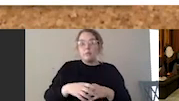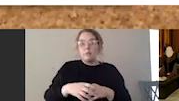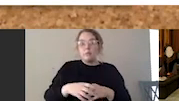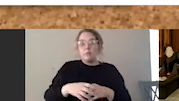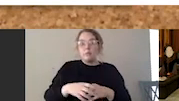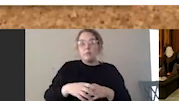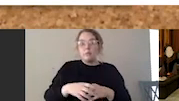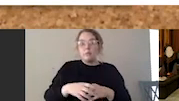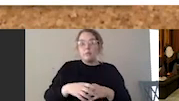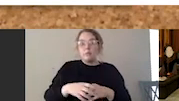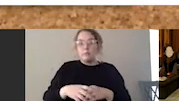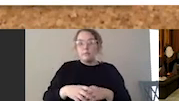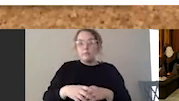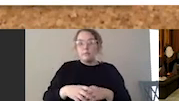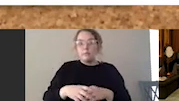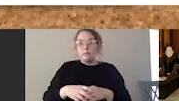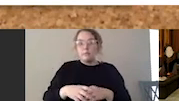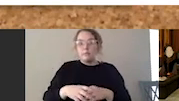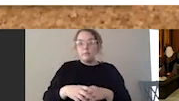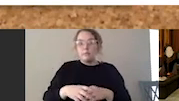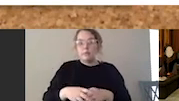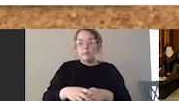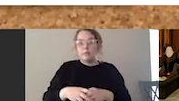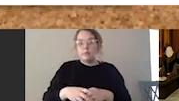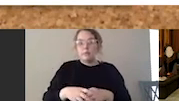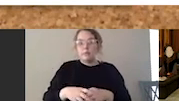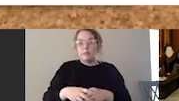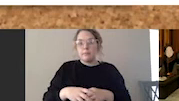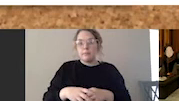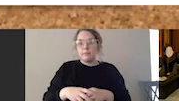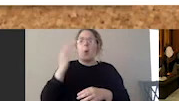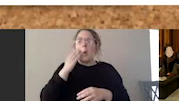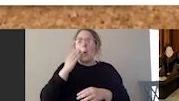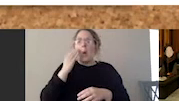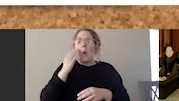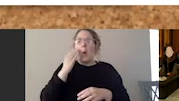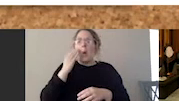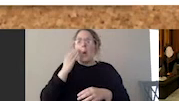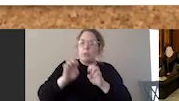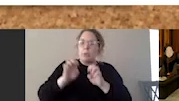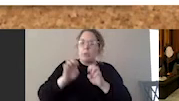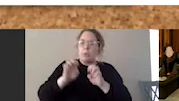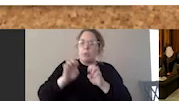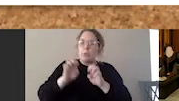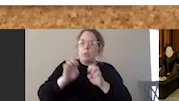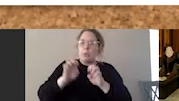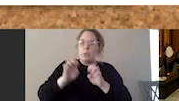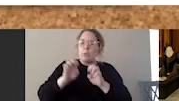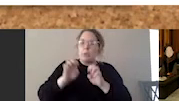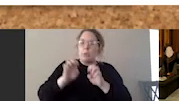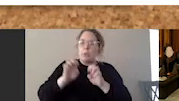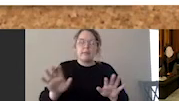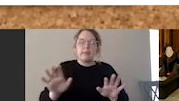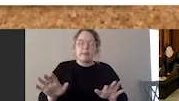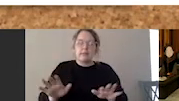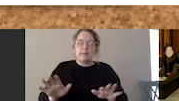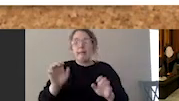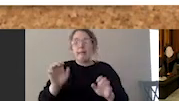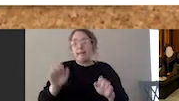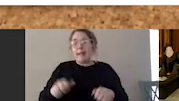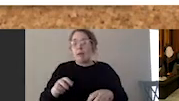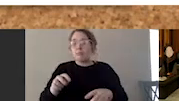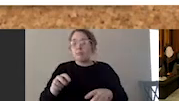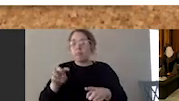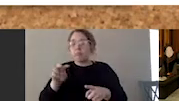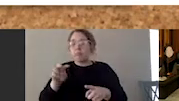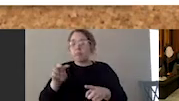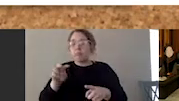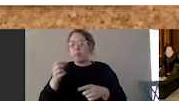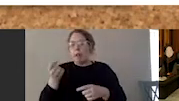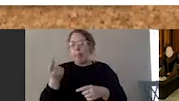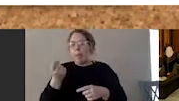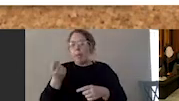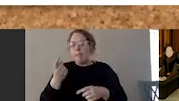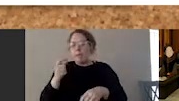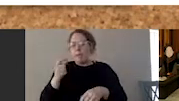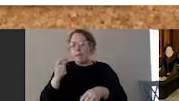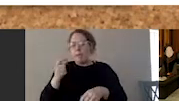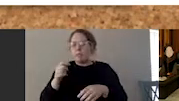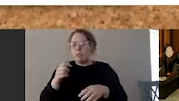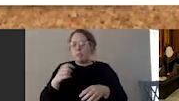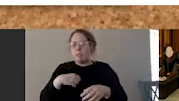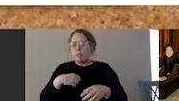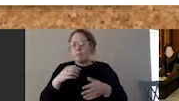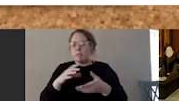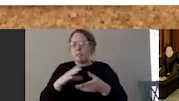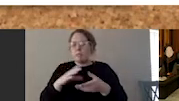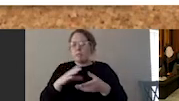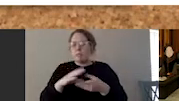manuals, evaluations, tests, and so on. And we're going to look at some of those in a little bit. But first, though, I want to talk a